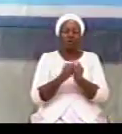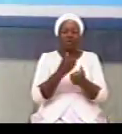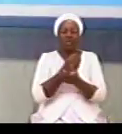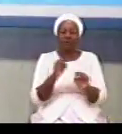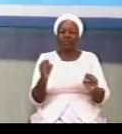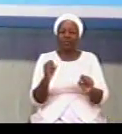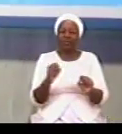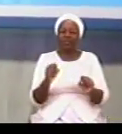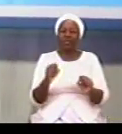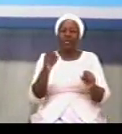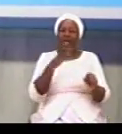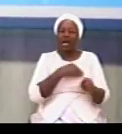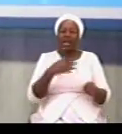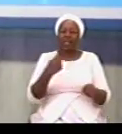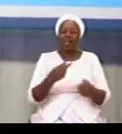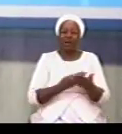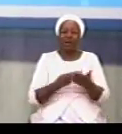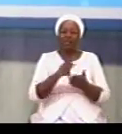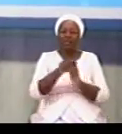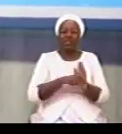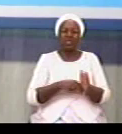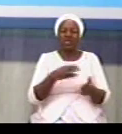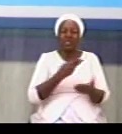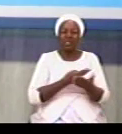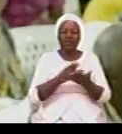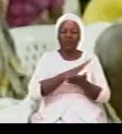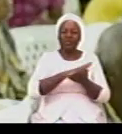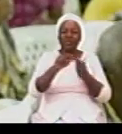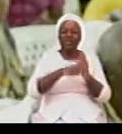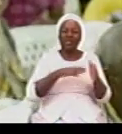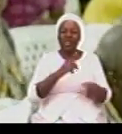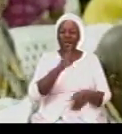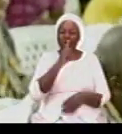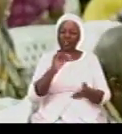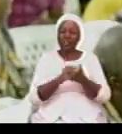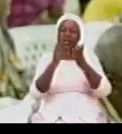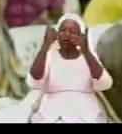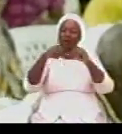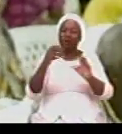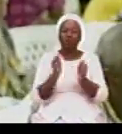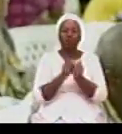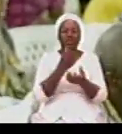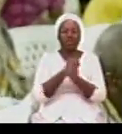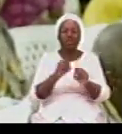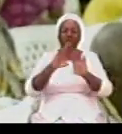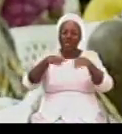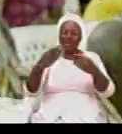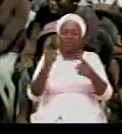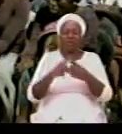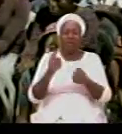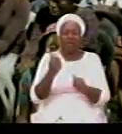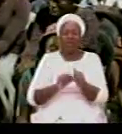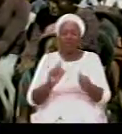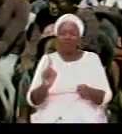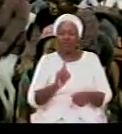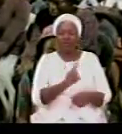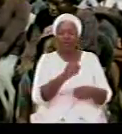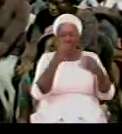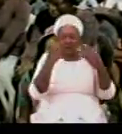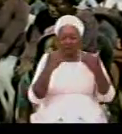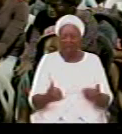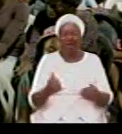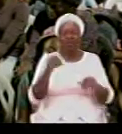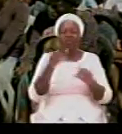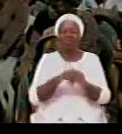that comes with salvation, grant unto everyone right now in Jesus' name. I pray,